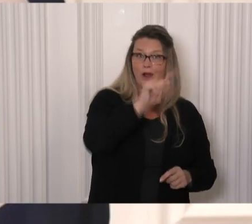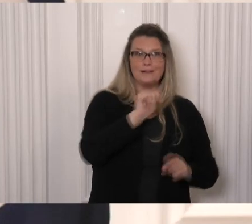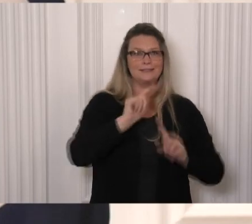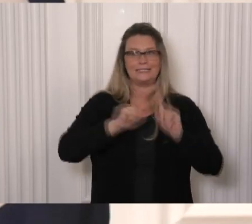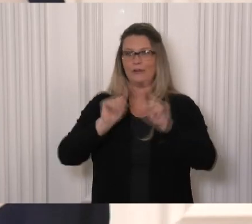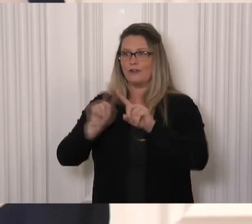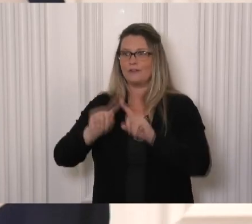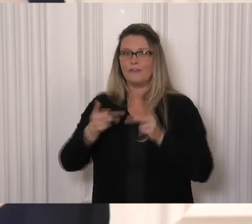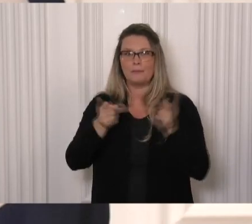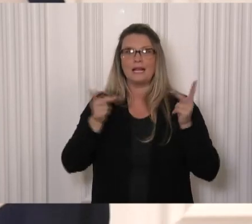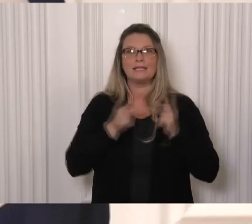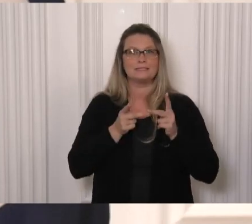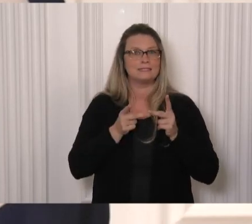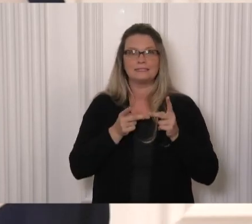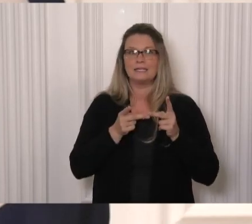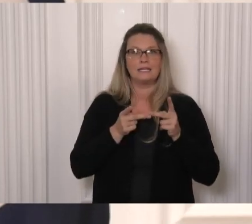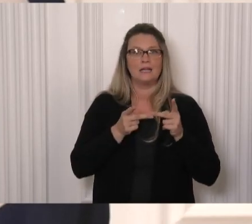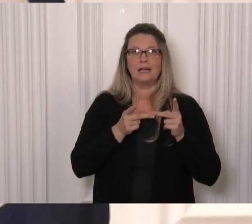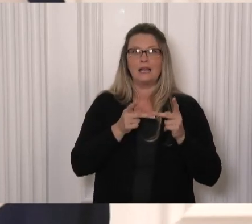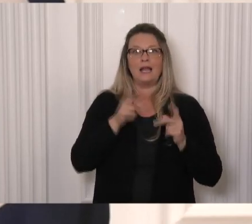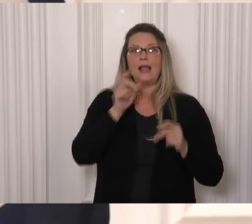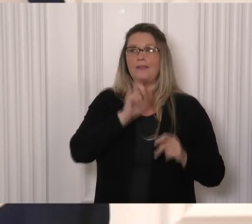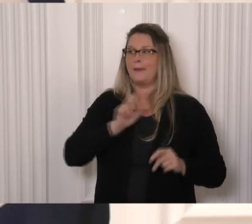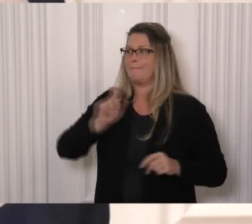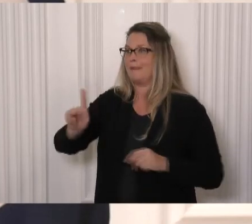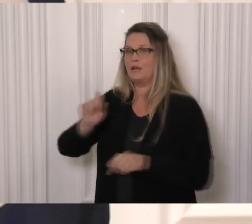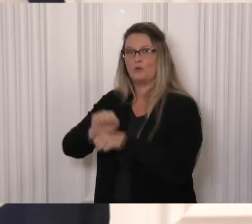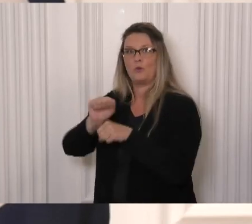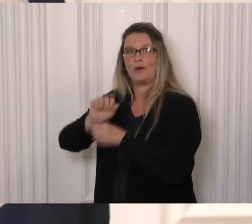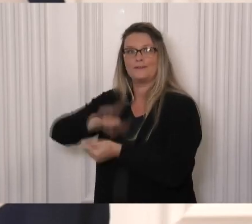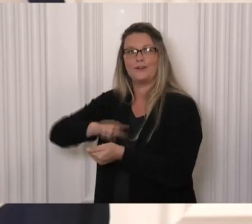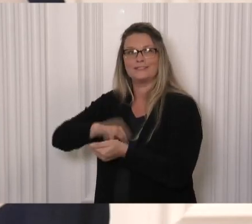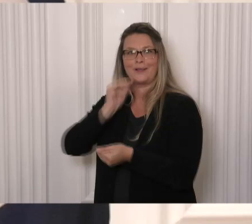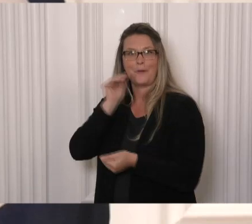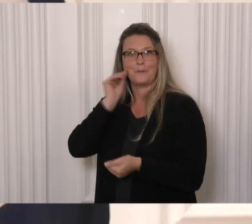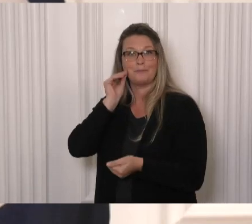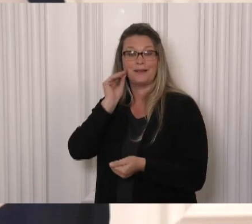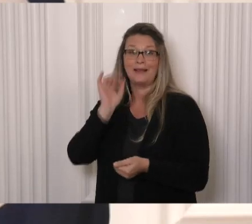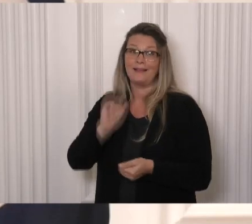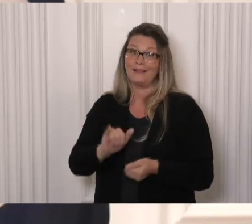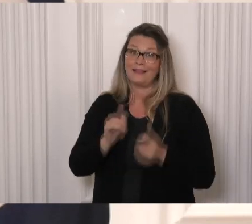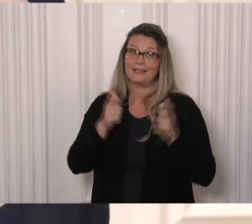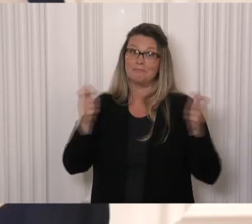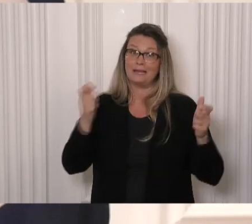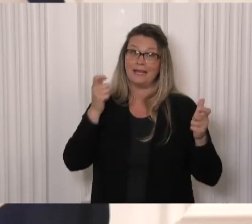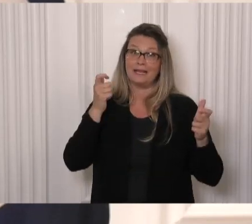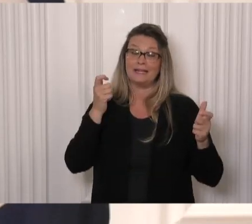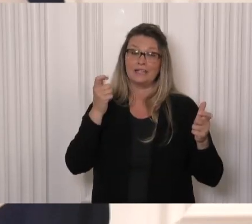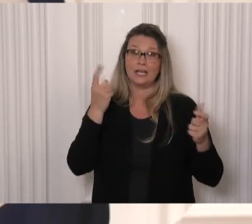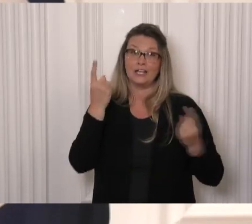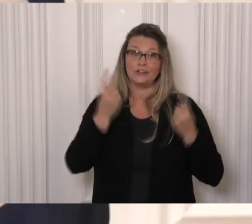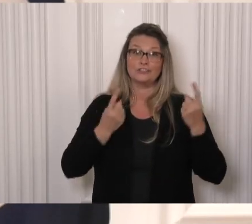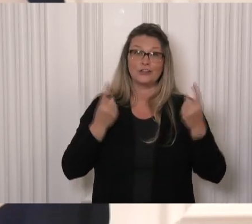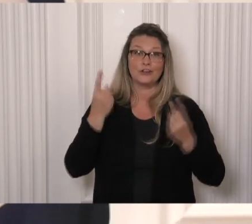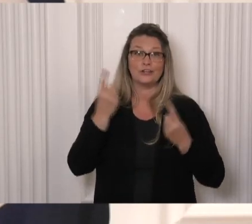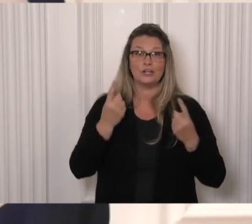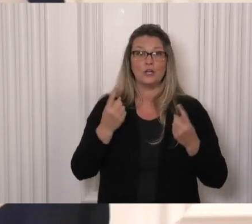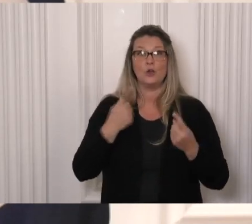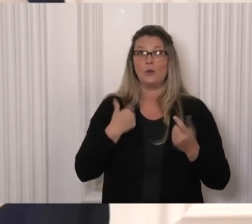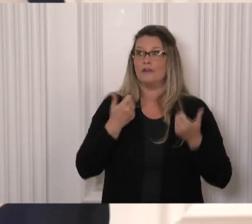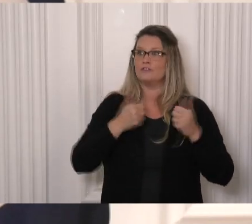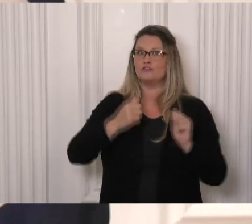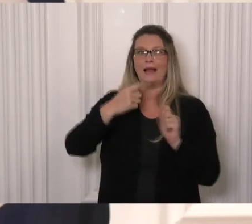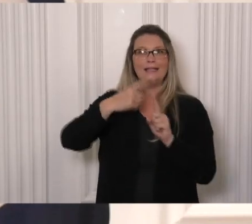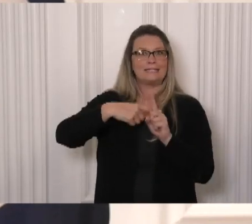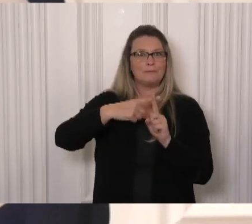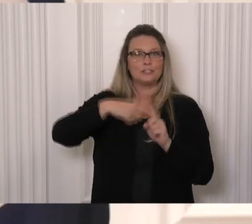else. Now, and it has been a big concern. We tried to lock down as best we could. We're trying to take temperatures and